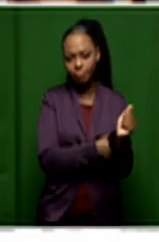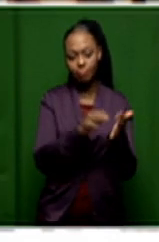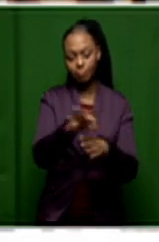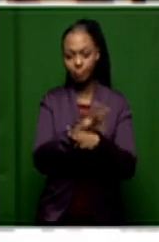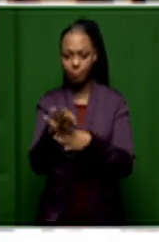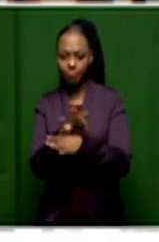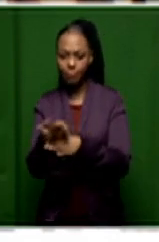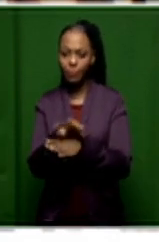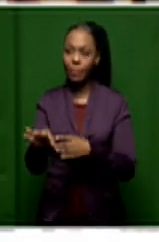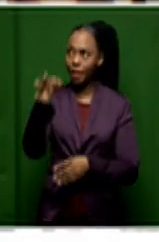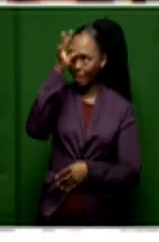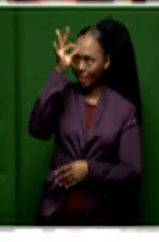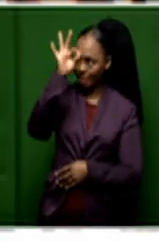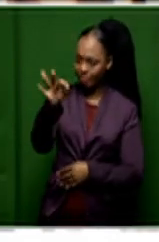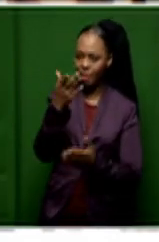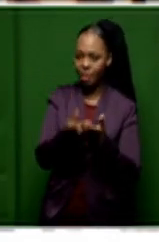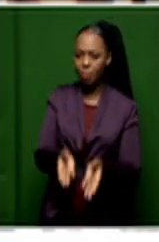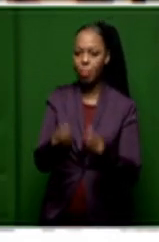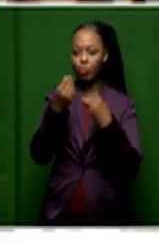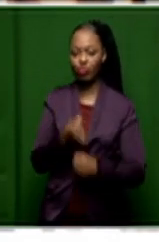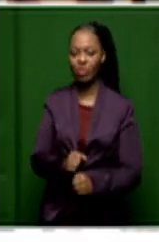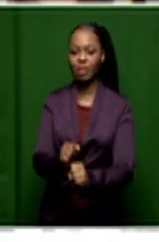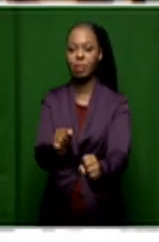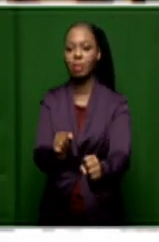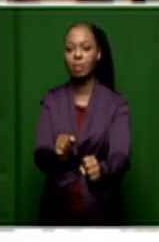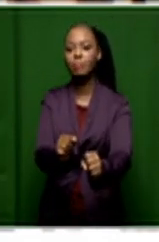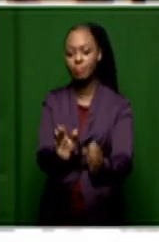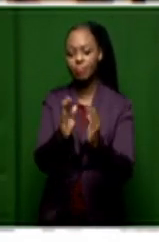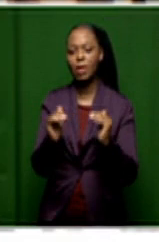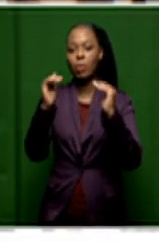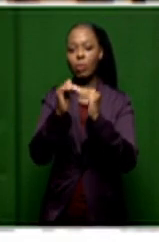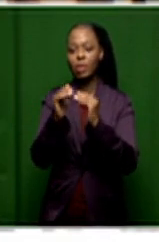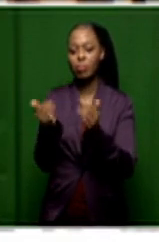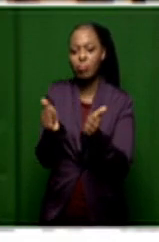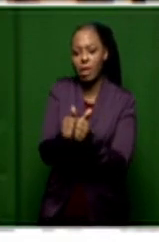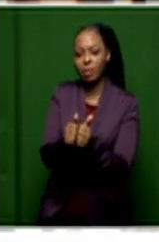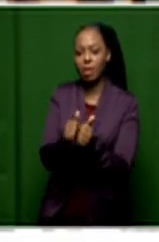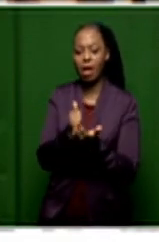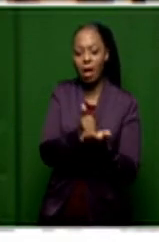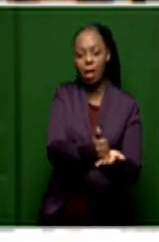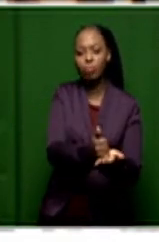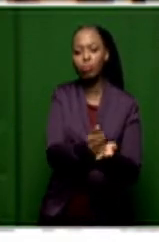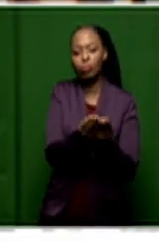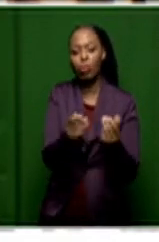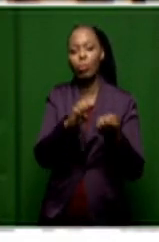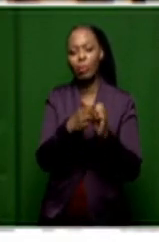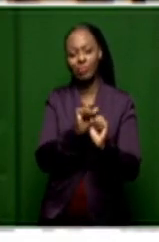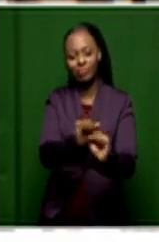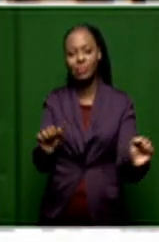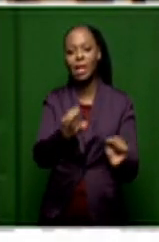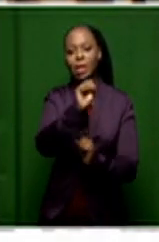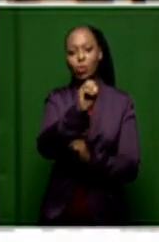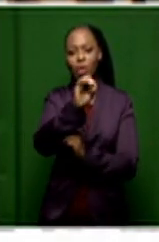would contemplate getting strategic equity partners to help solve the SOE problem. All these are